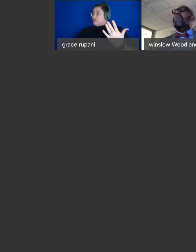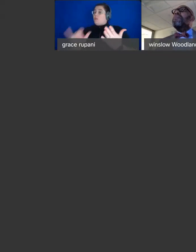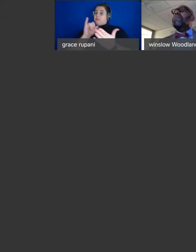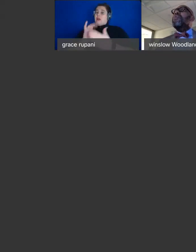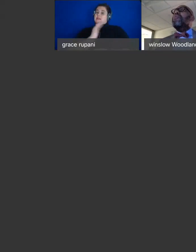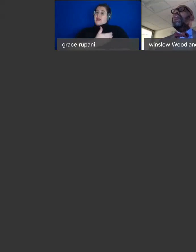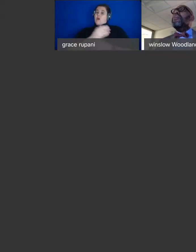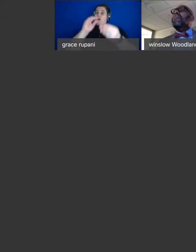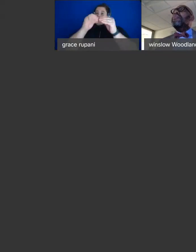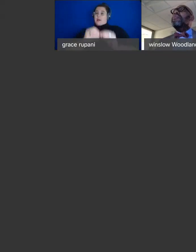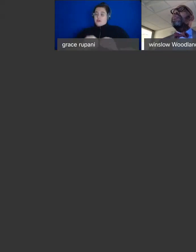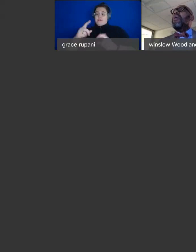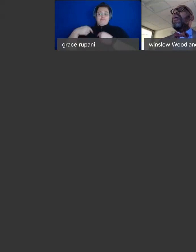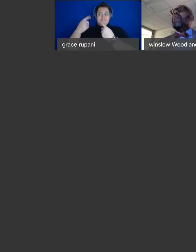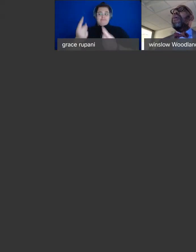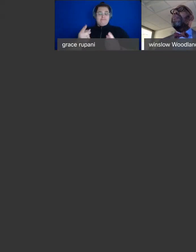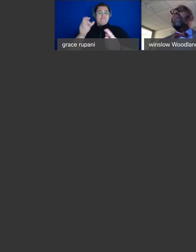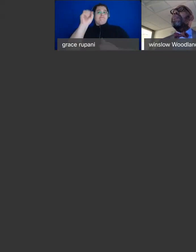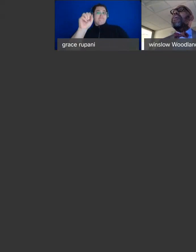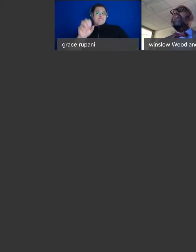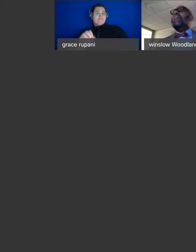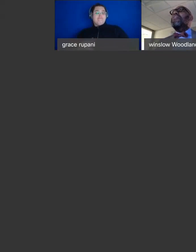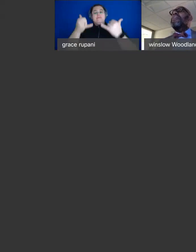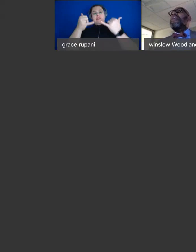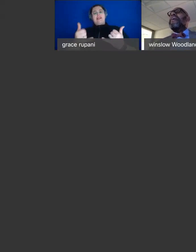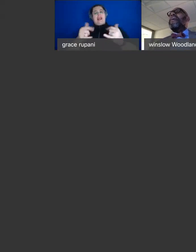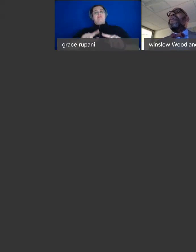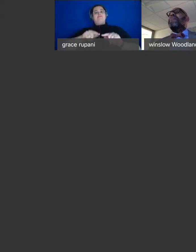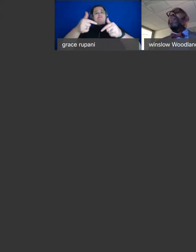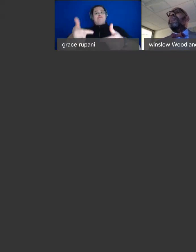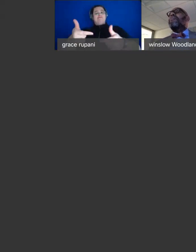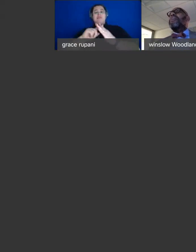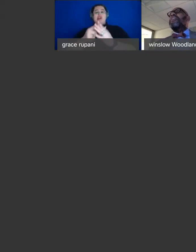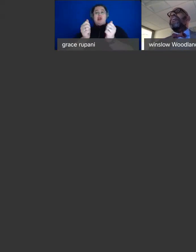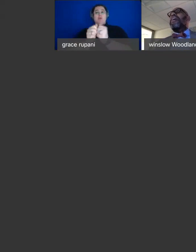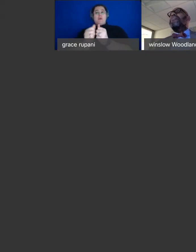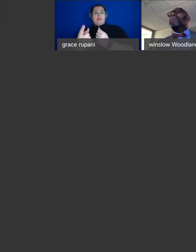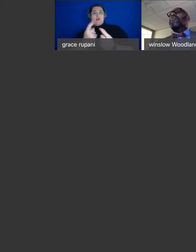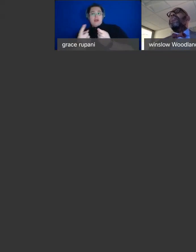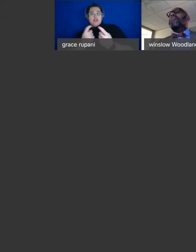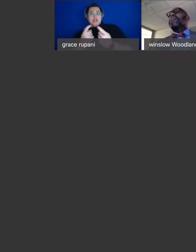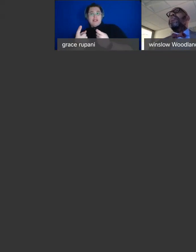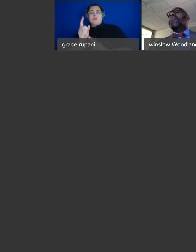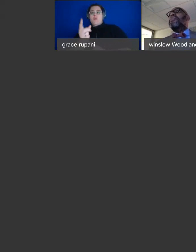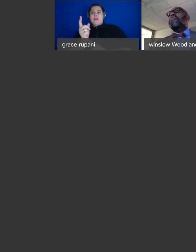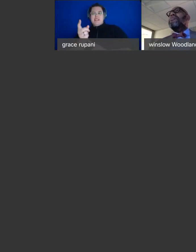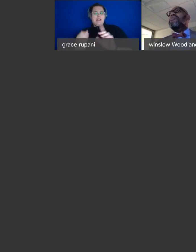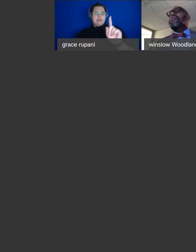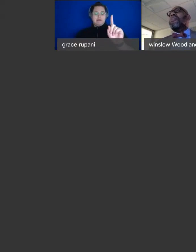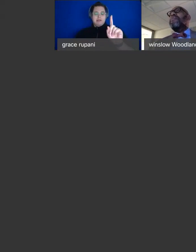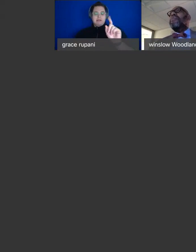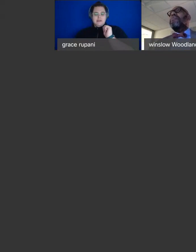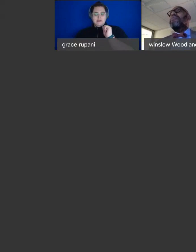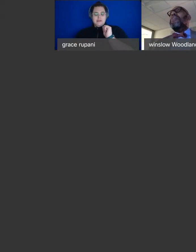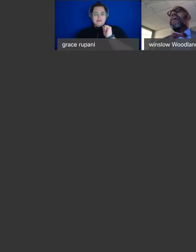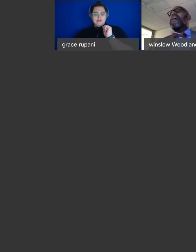We can move into our round of questioning. In 1 second, I just wanted to